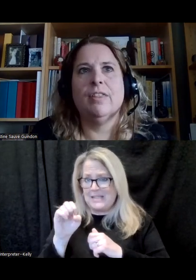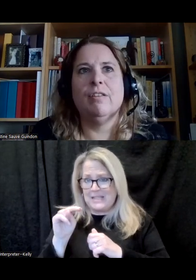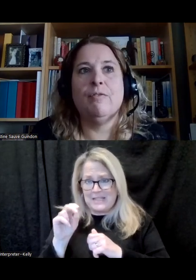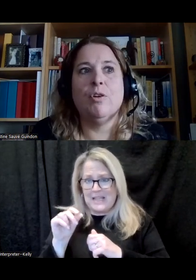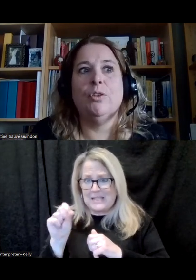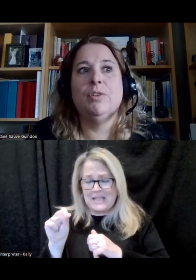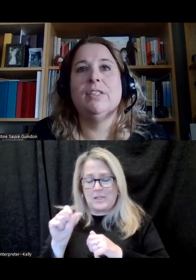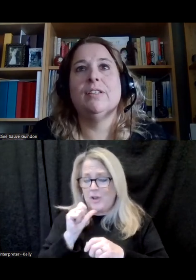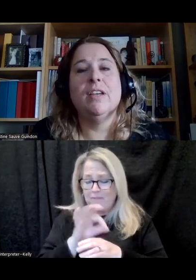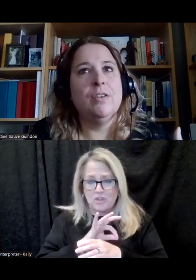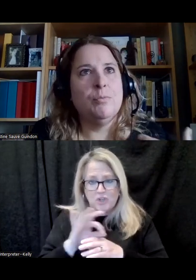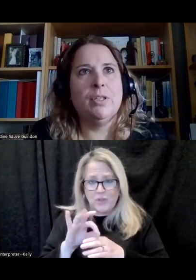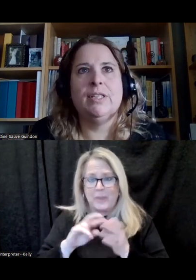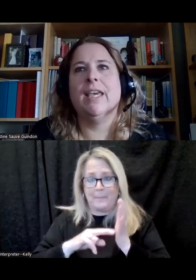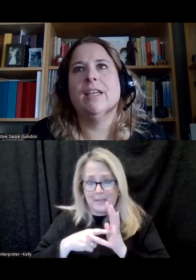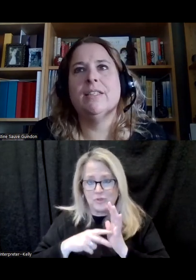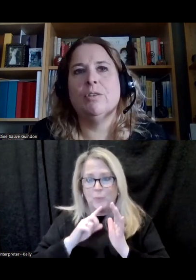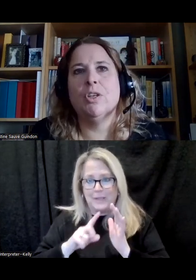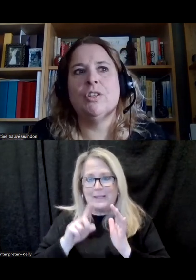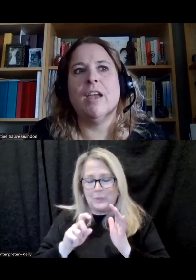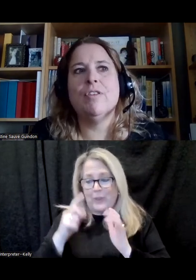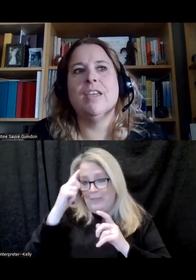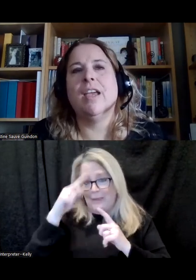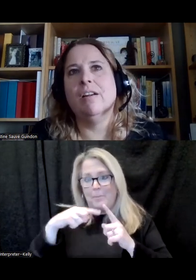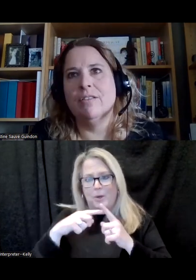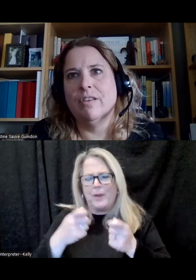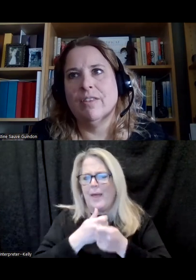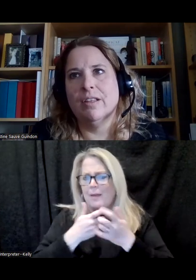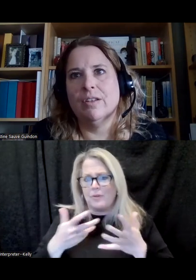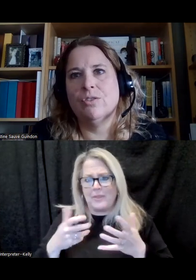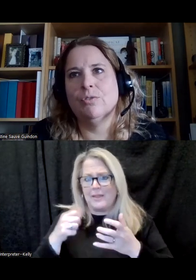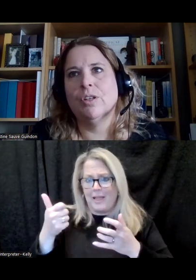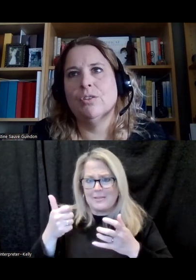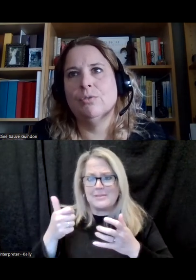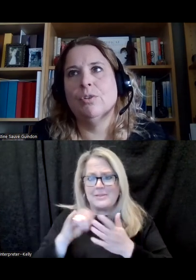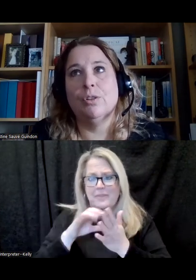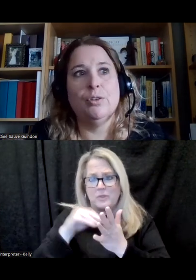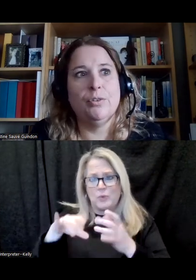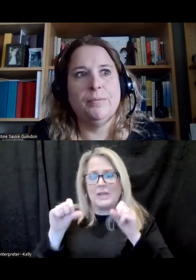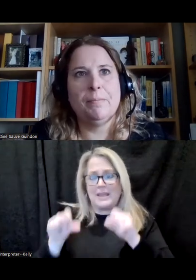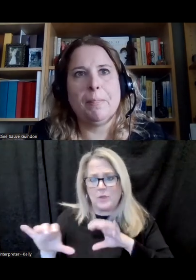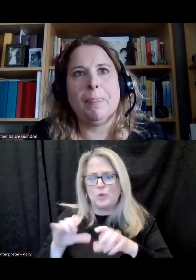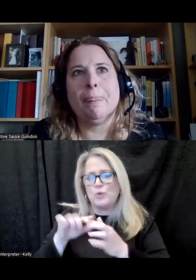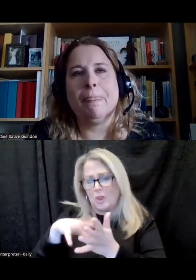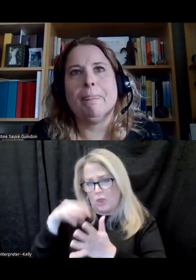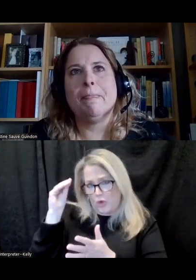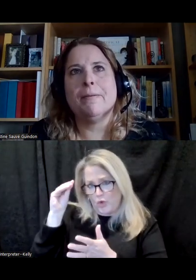non-functional. Therefore, you need to really take in consideration everything else that the student can do to learn.